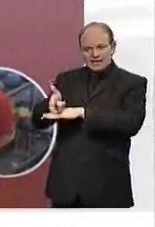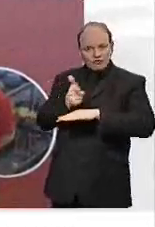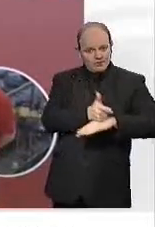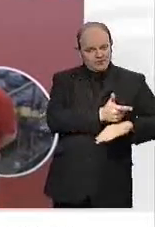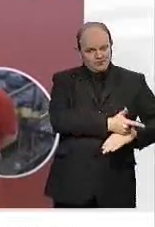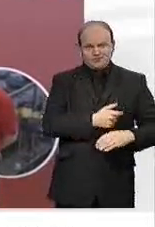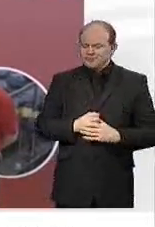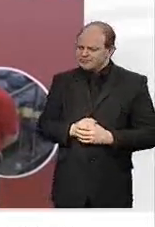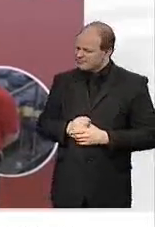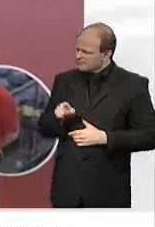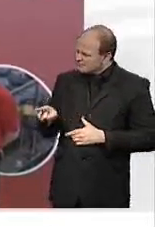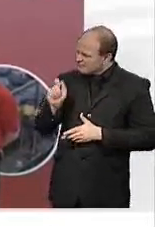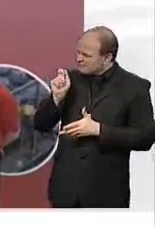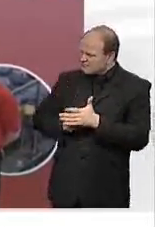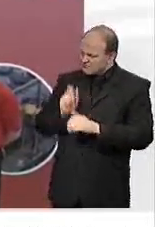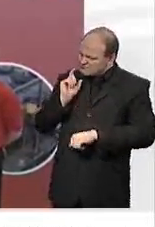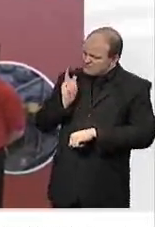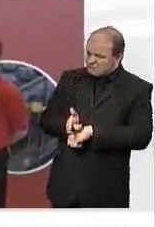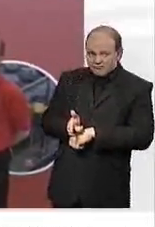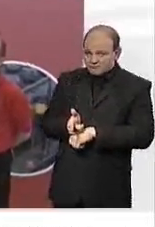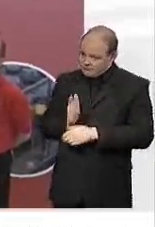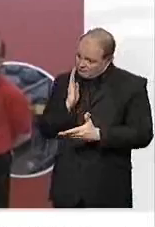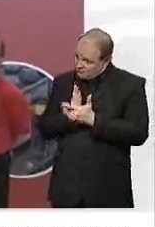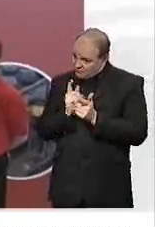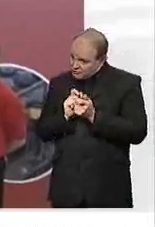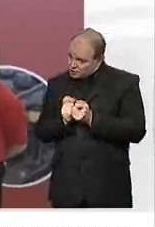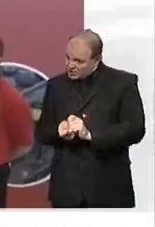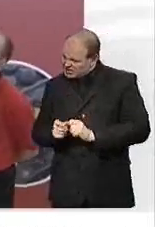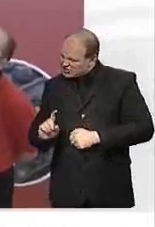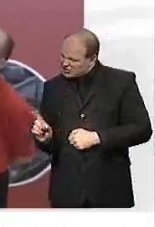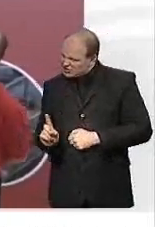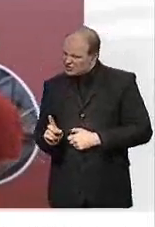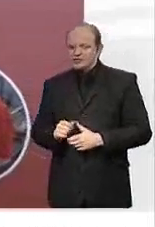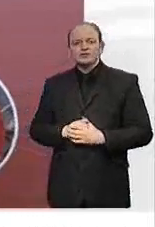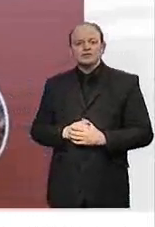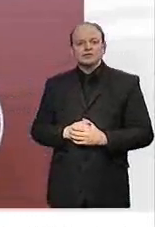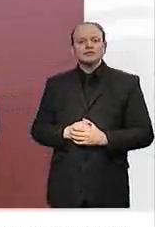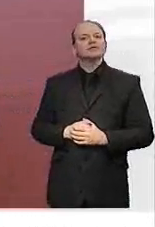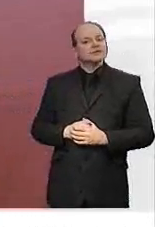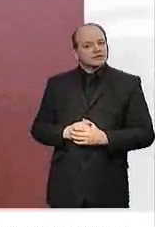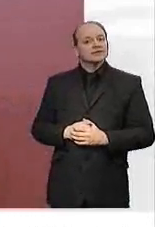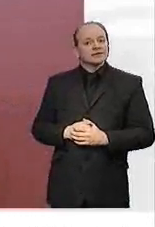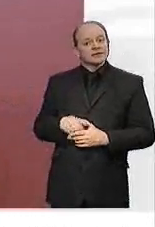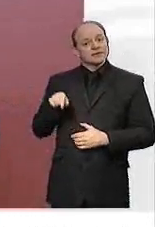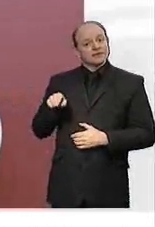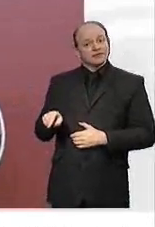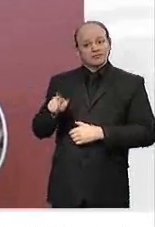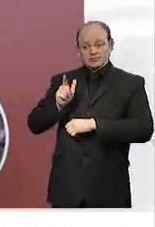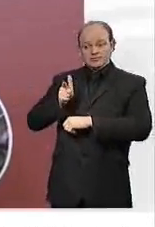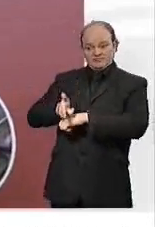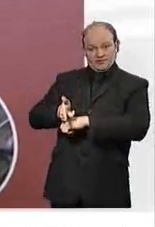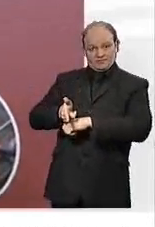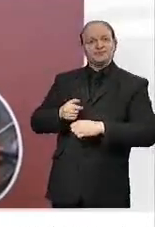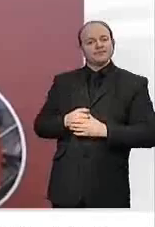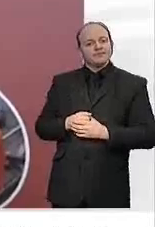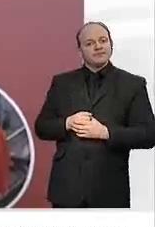difference do they make in the projects that you've seen up and down England and Wales? Well, one difference about this type of camera is they don't have an impact